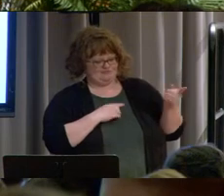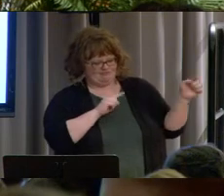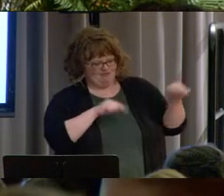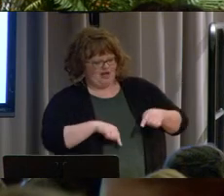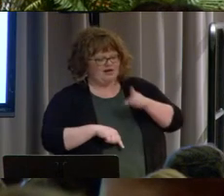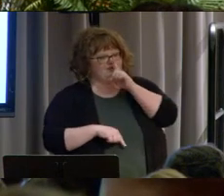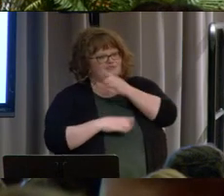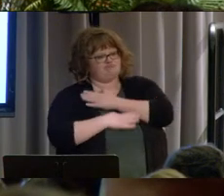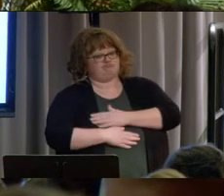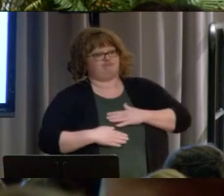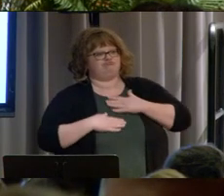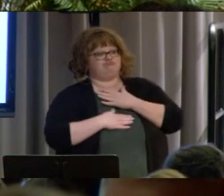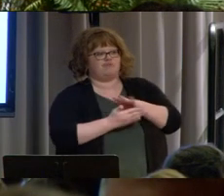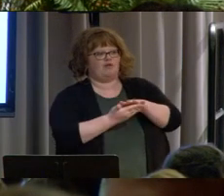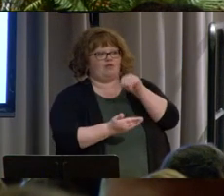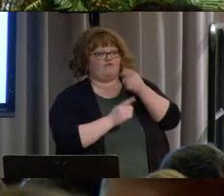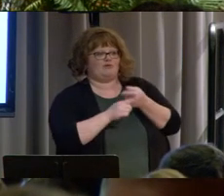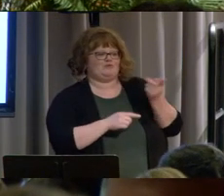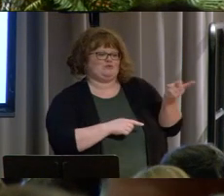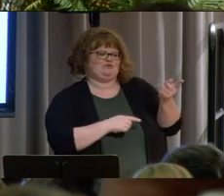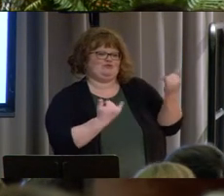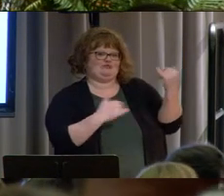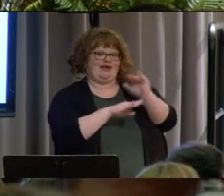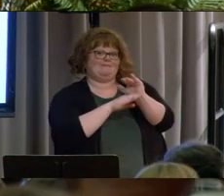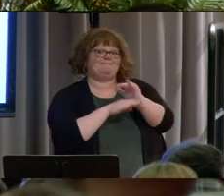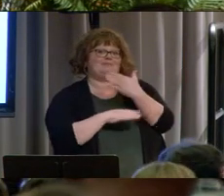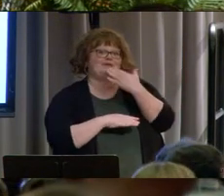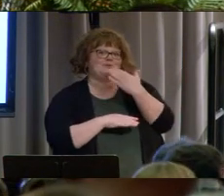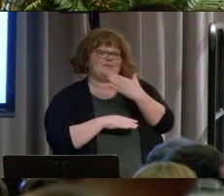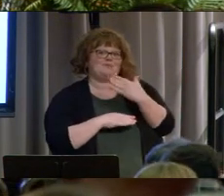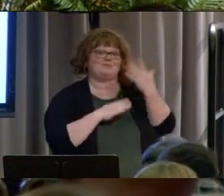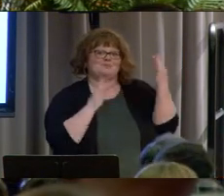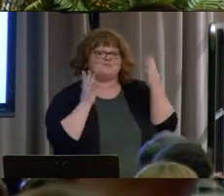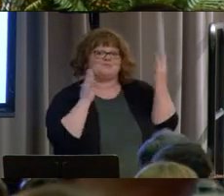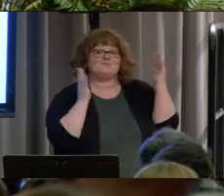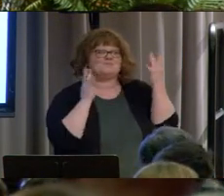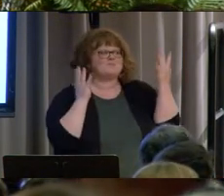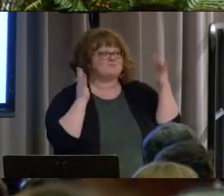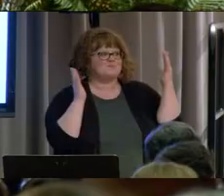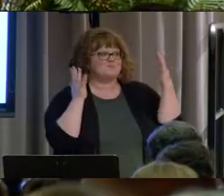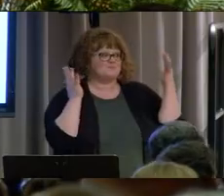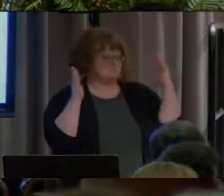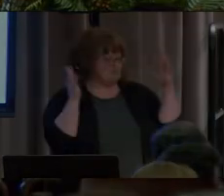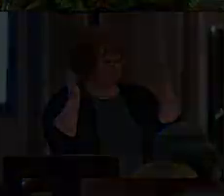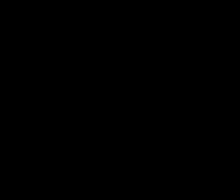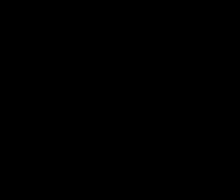been a lot of fun to learn from both of you tonight. Thank you. Thanks very much. Thank you.